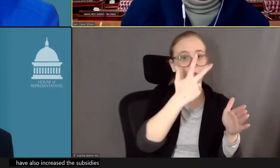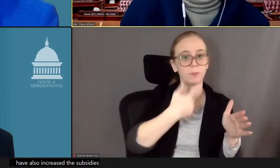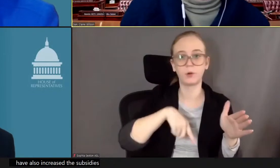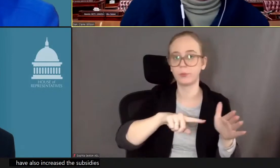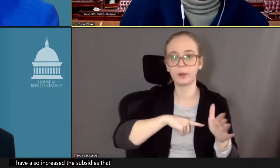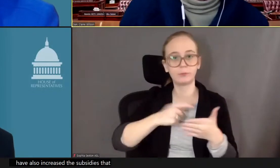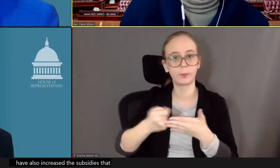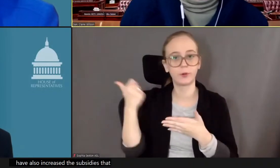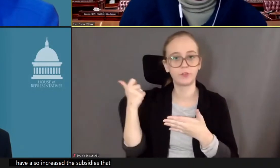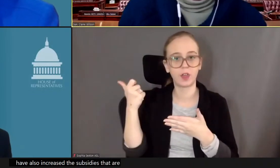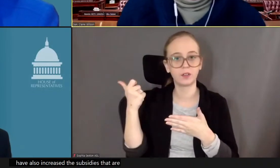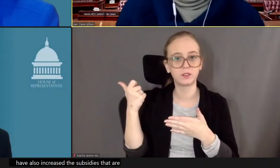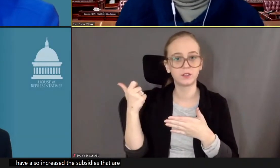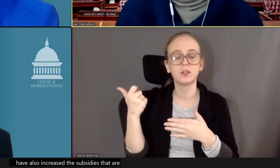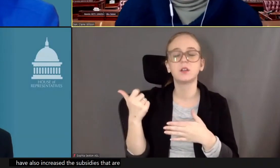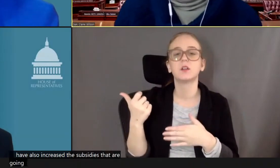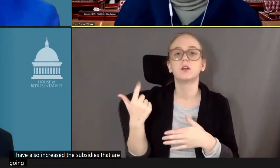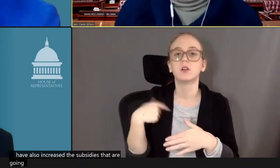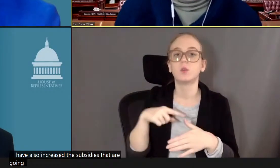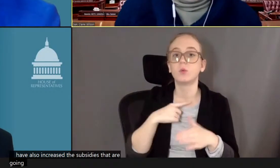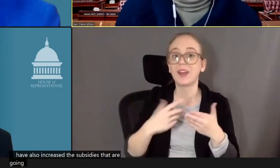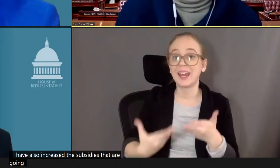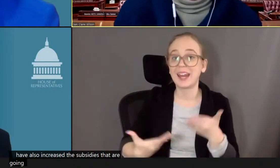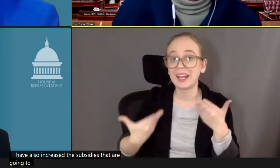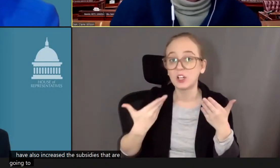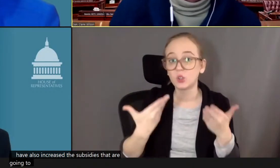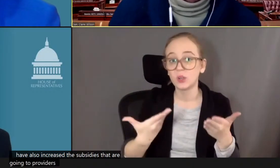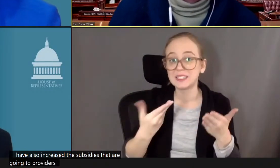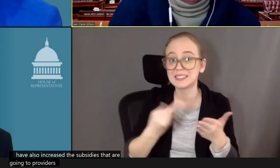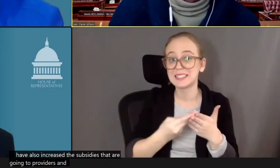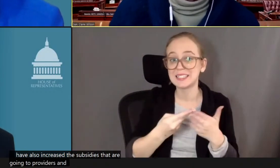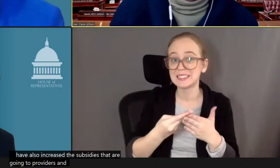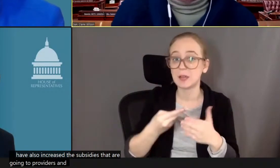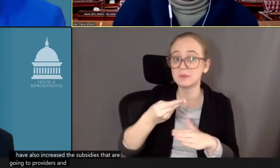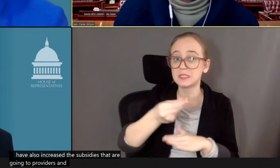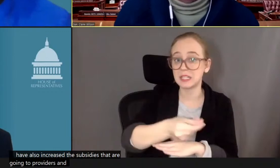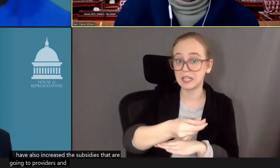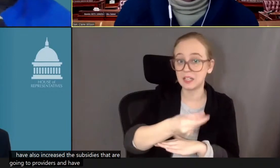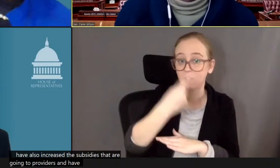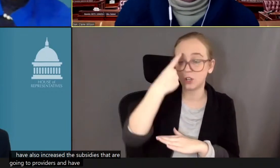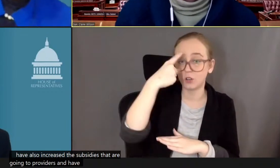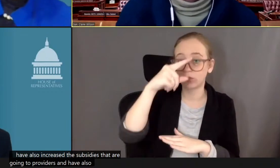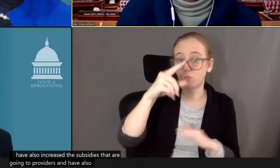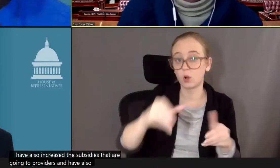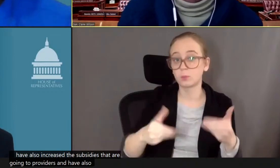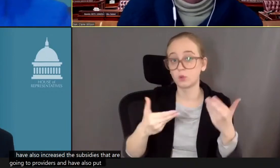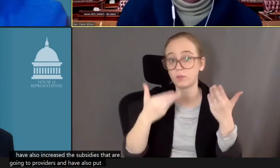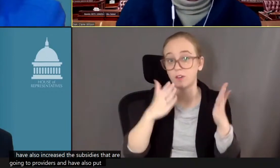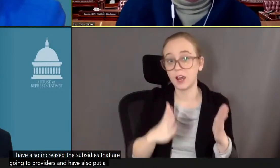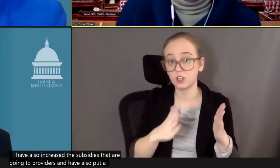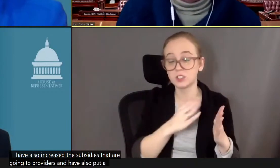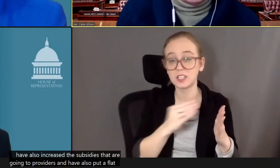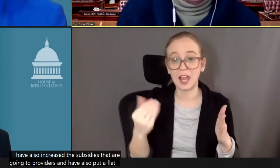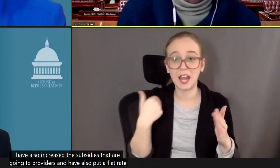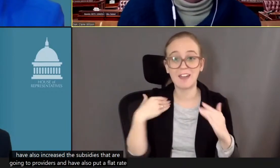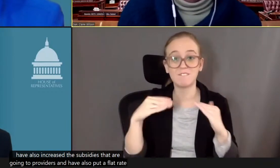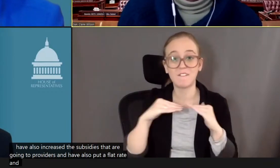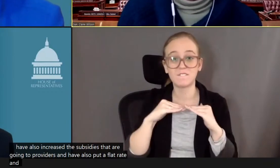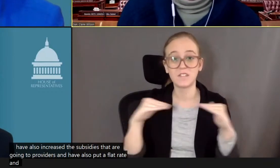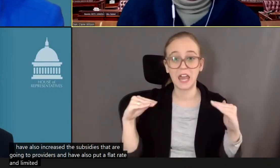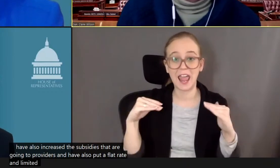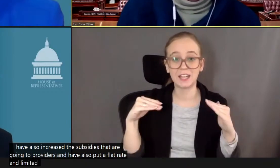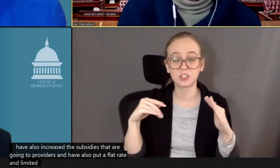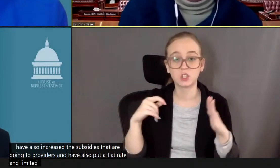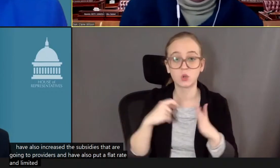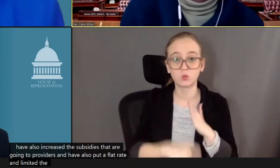to providers, and have also put a flat rate and limited the copay